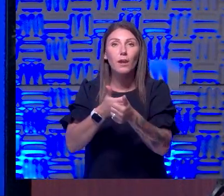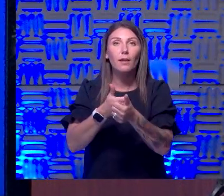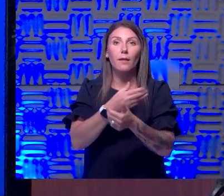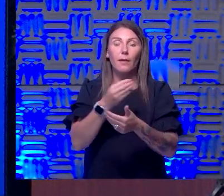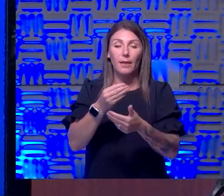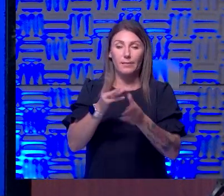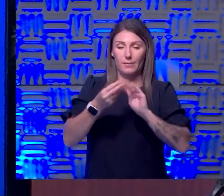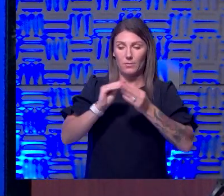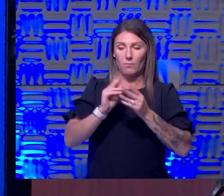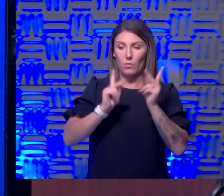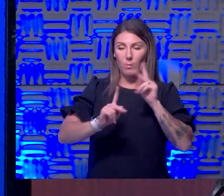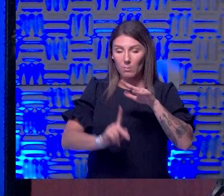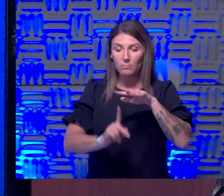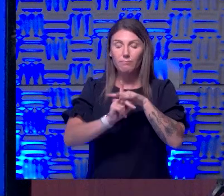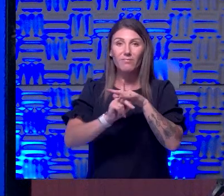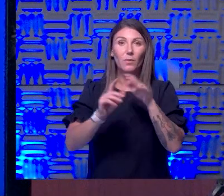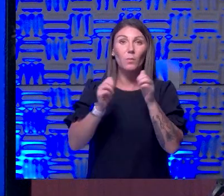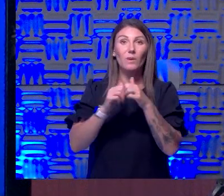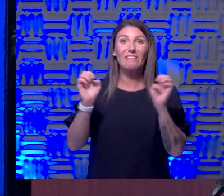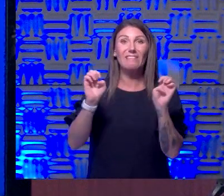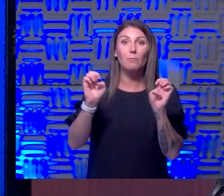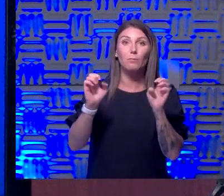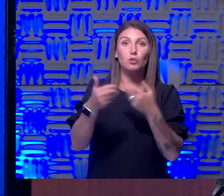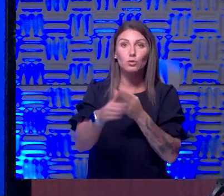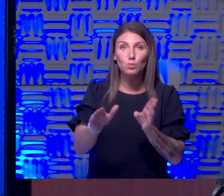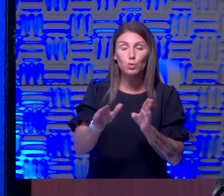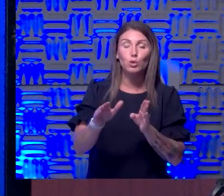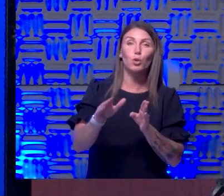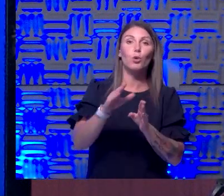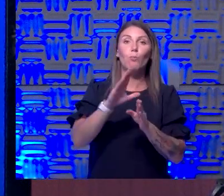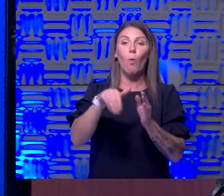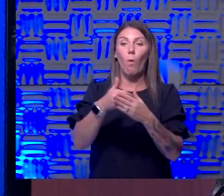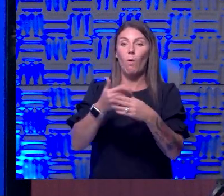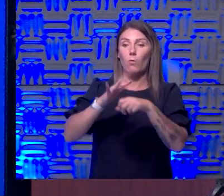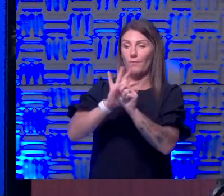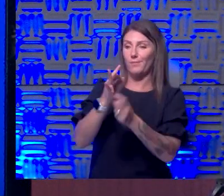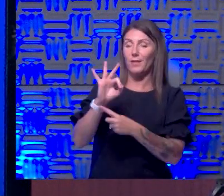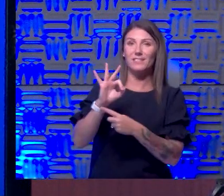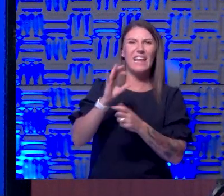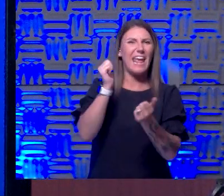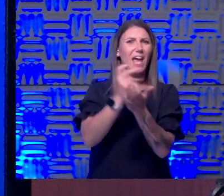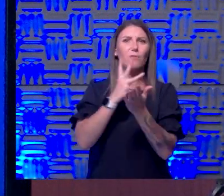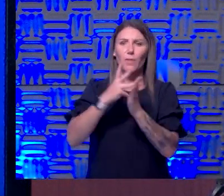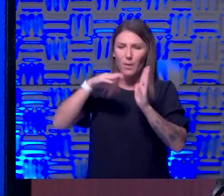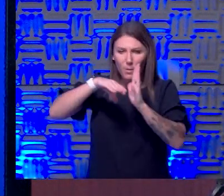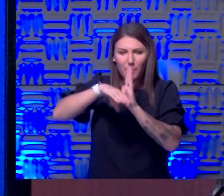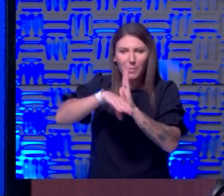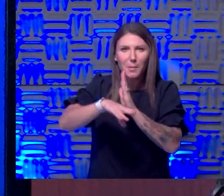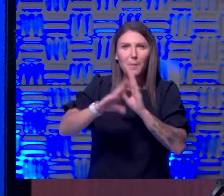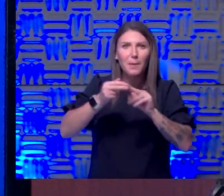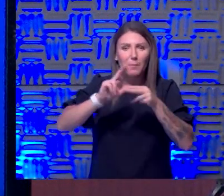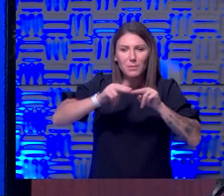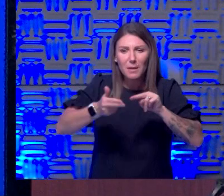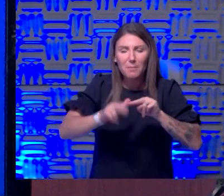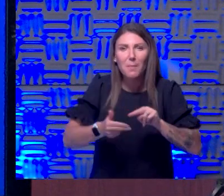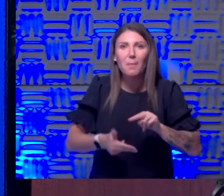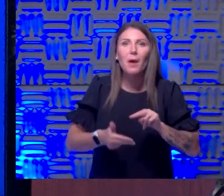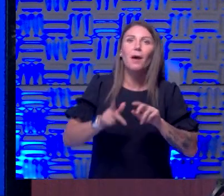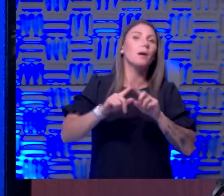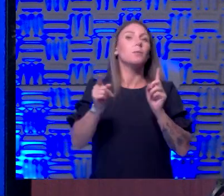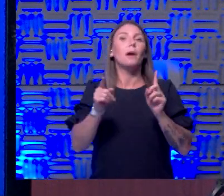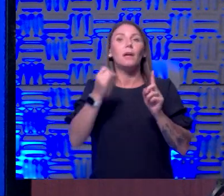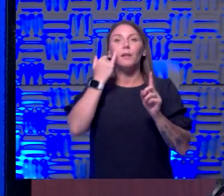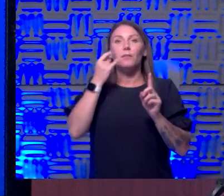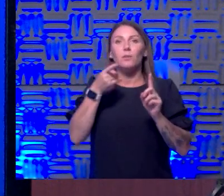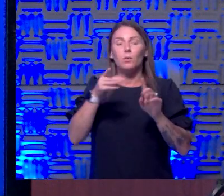up in emergency rooms that appear to have COVID-like symptoms. All had been going down. Everything was looking good. So, if you're going to do